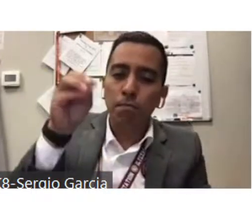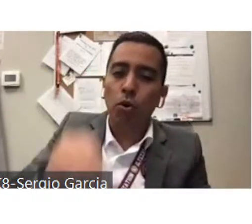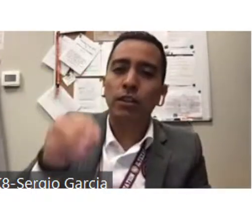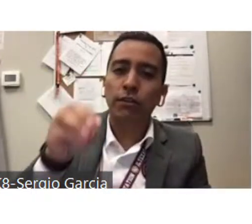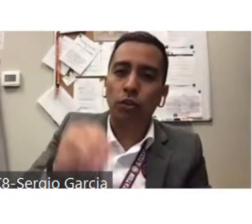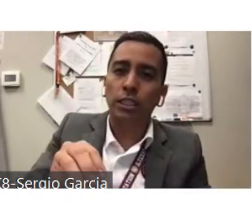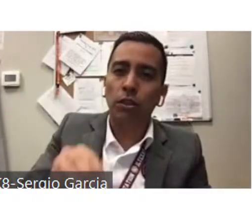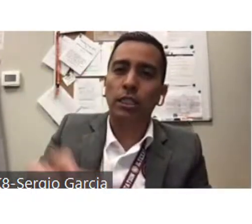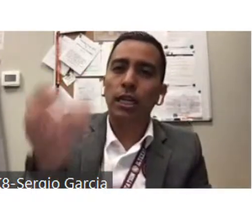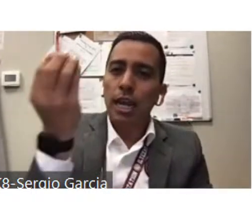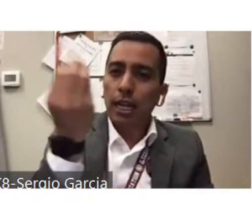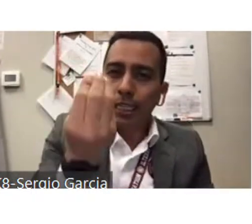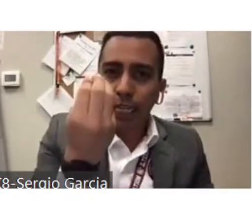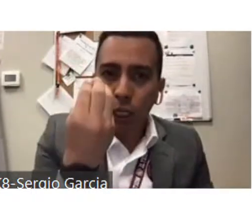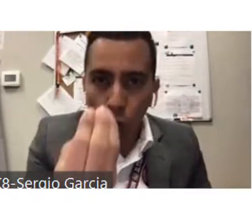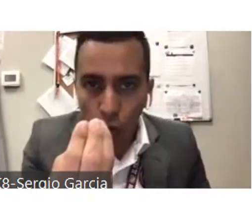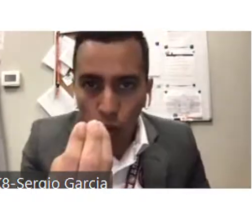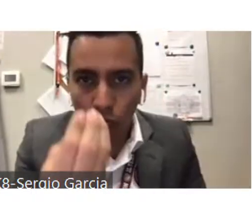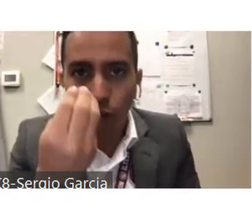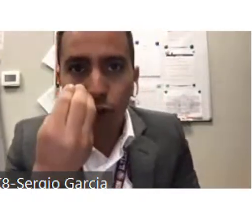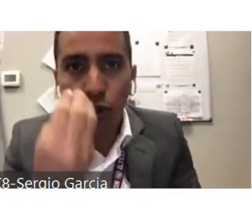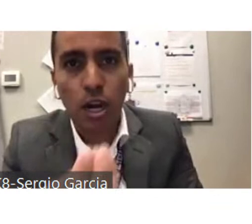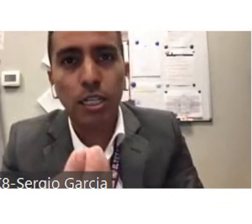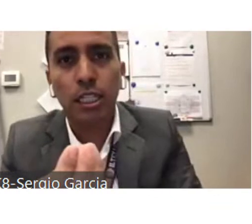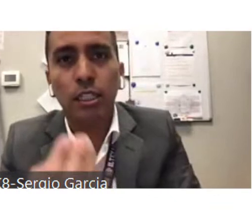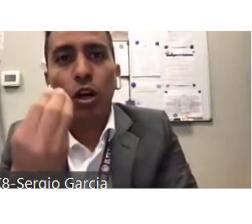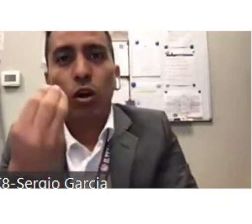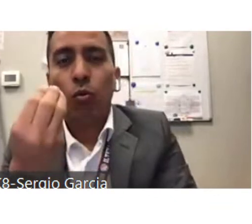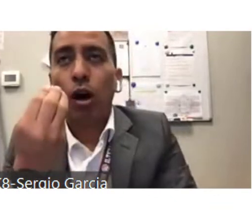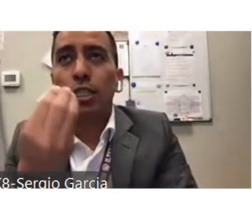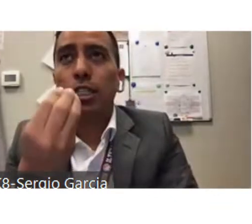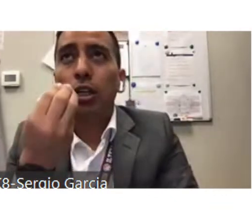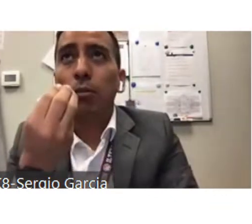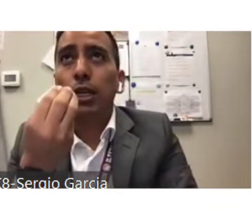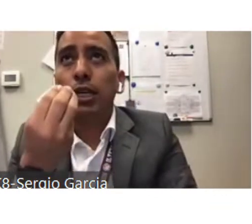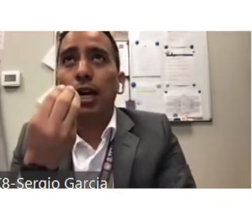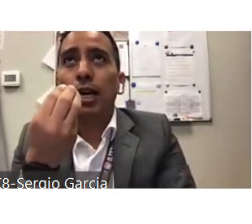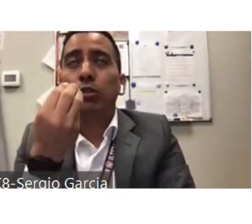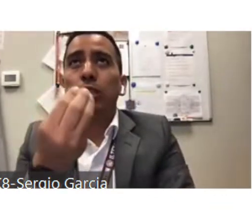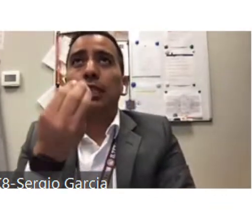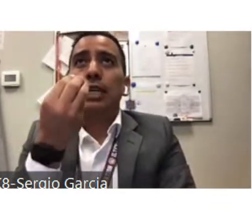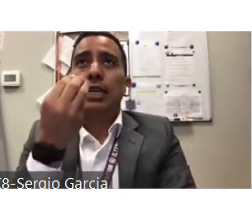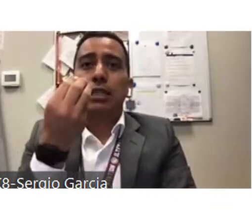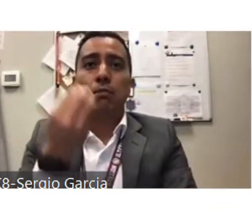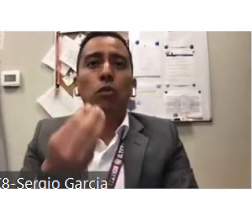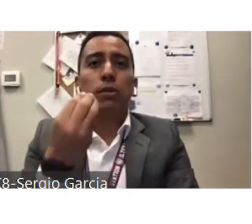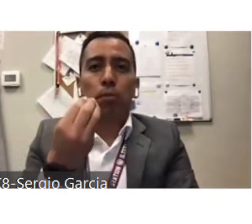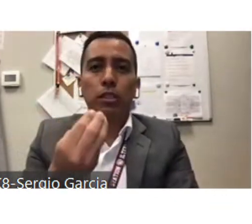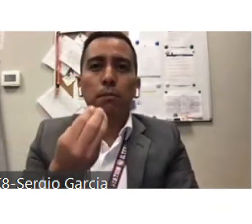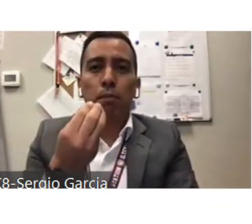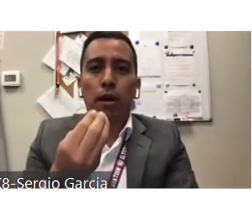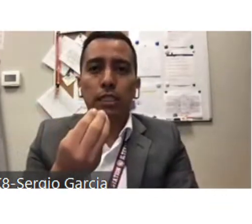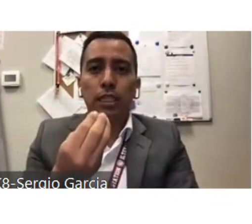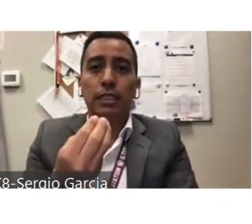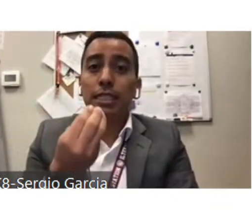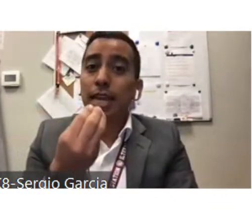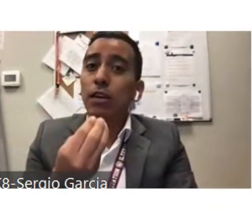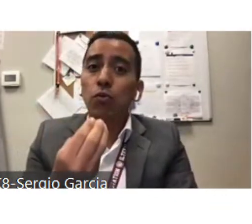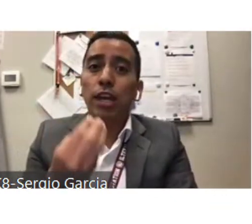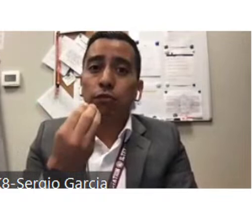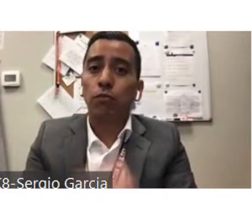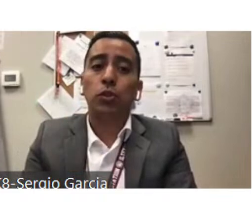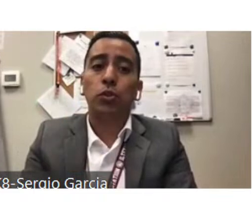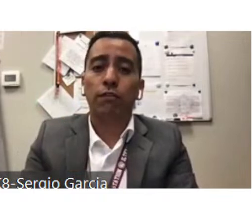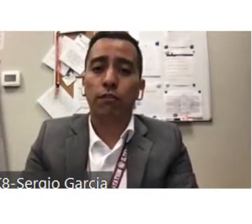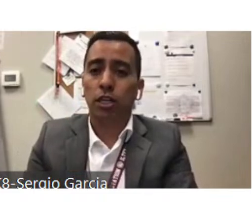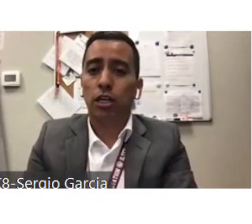is important for them to learn, like the core of your content. What's going to be actually the most important part, the